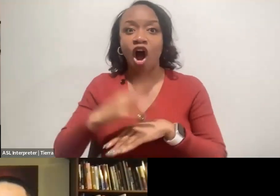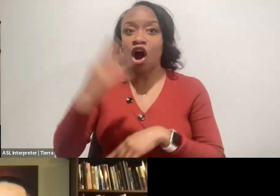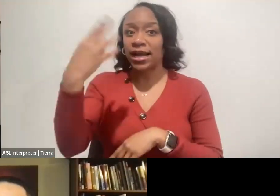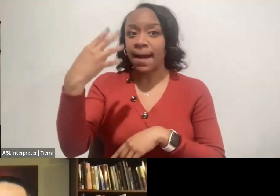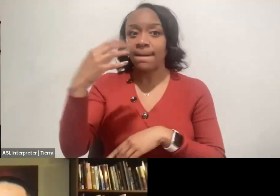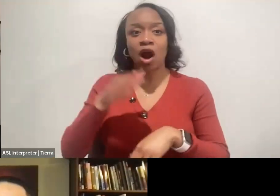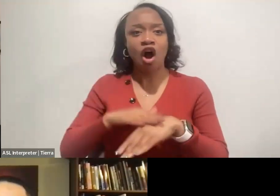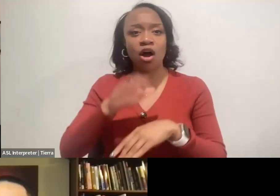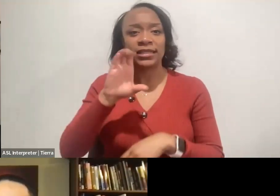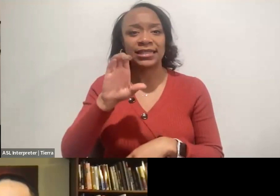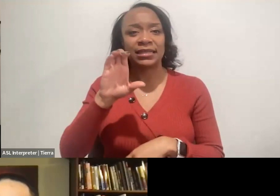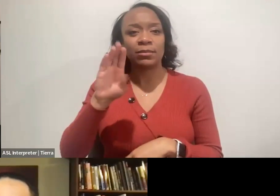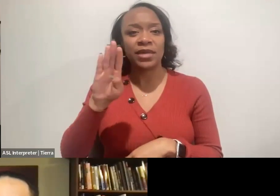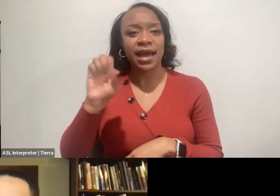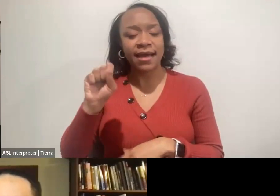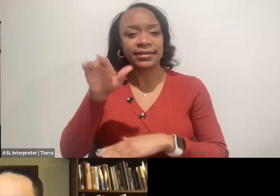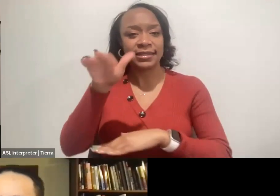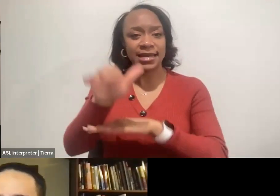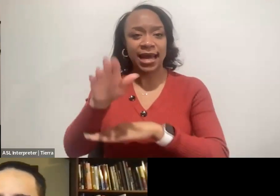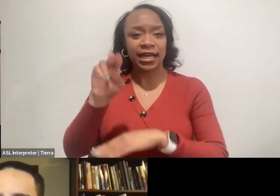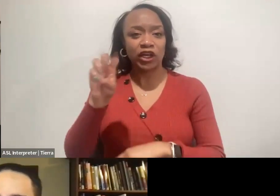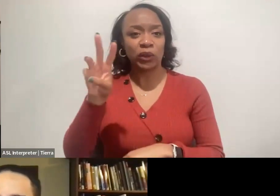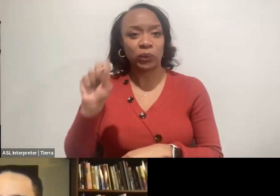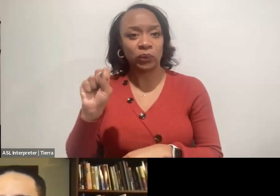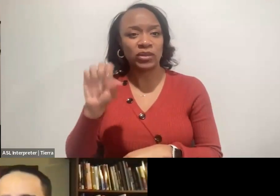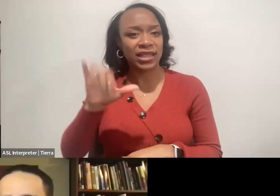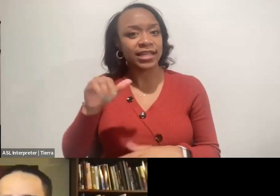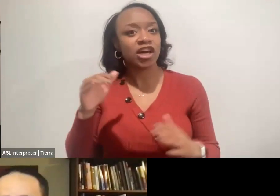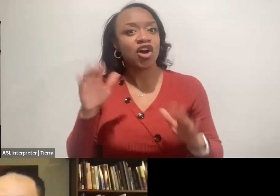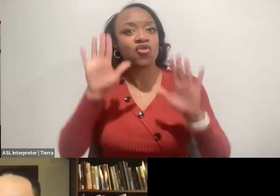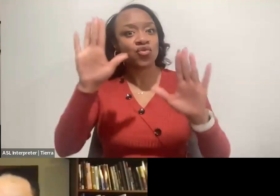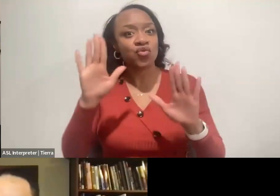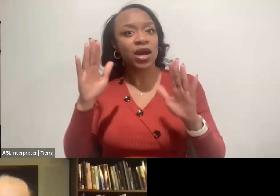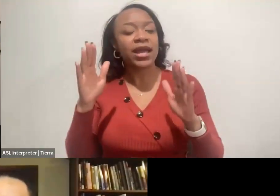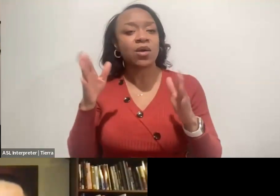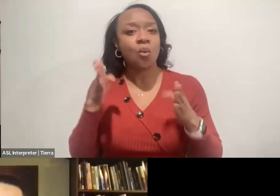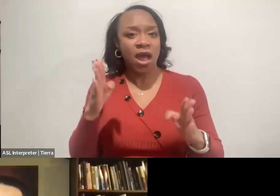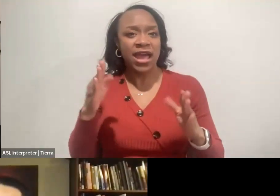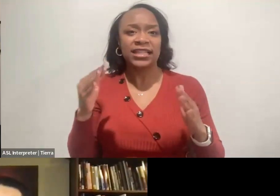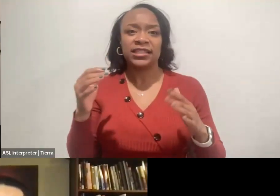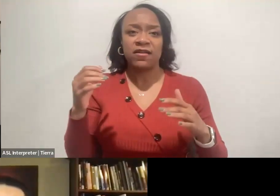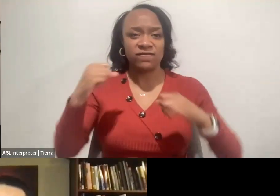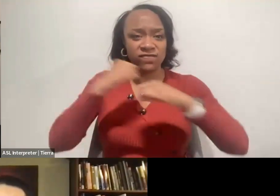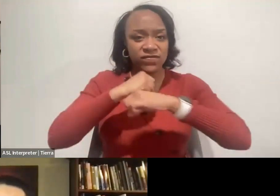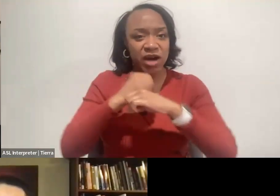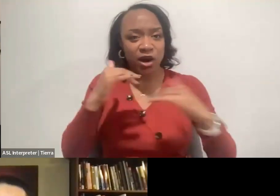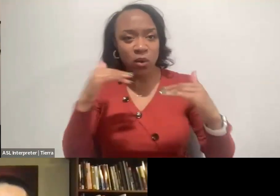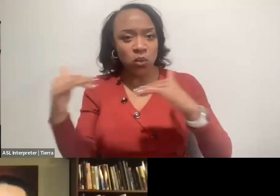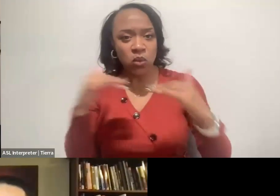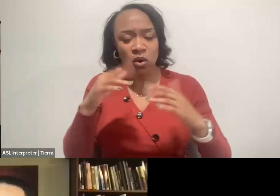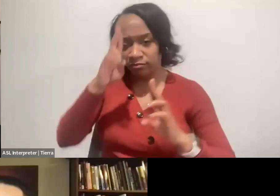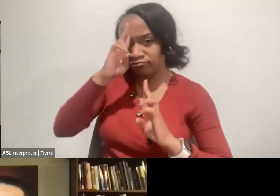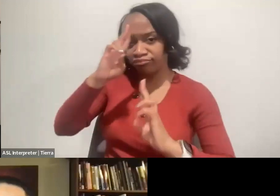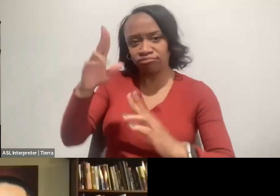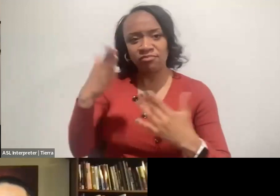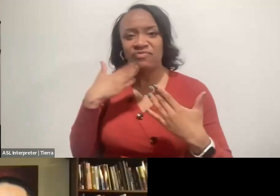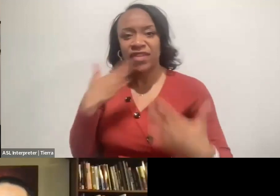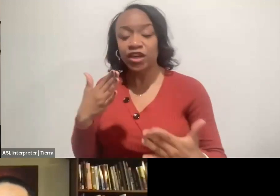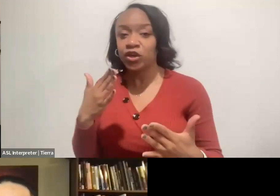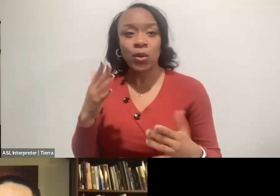CBS Evening News, "That's a great way to fight a war, General." Or you fast forward a few decades